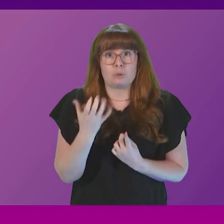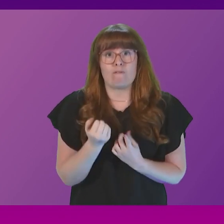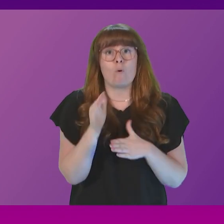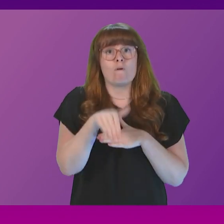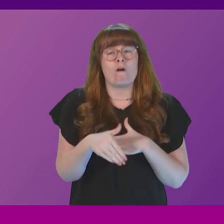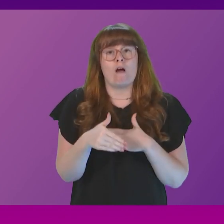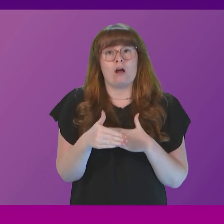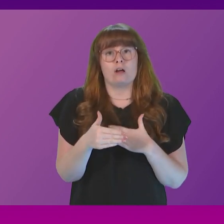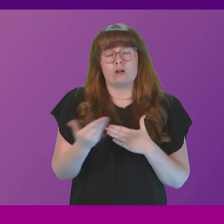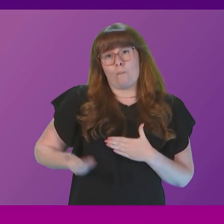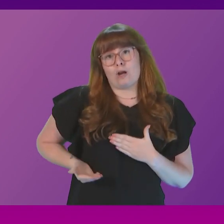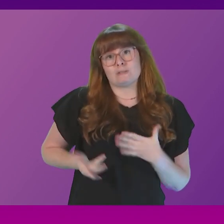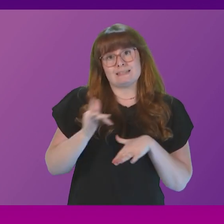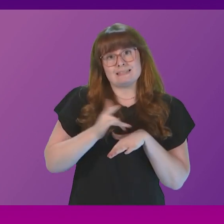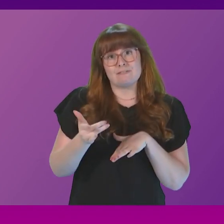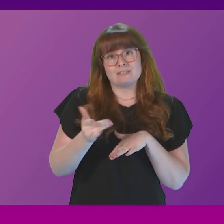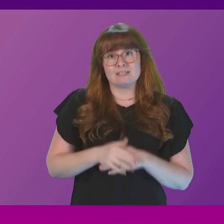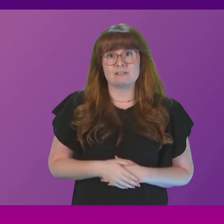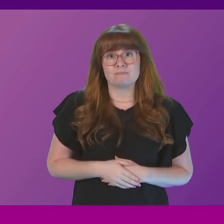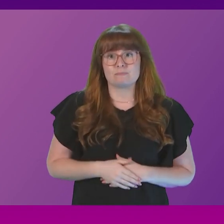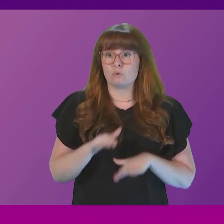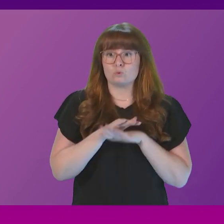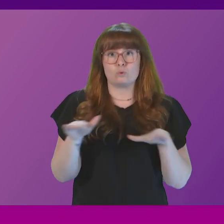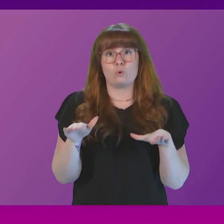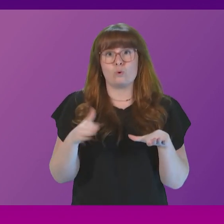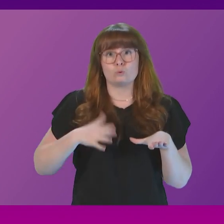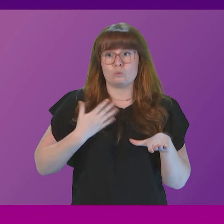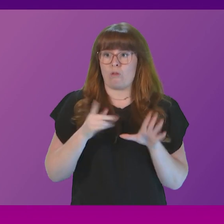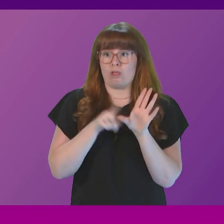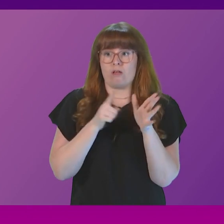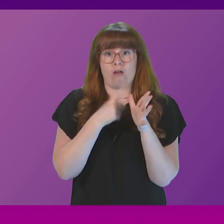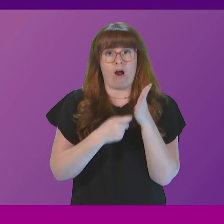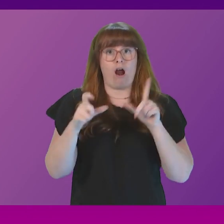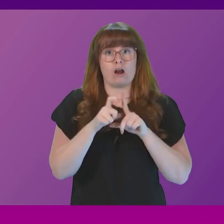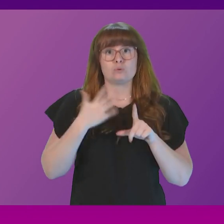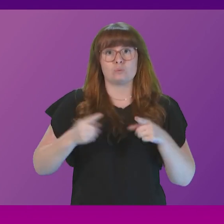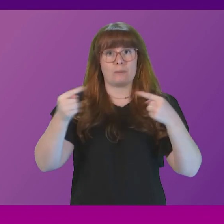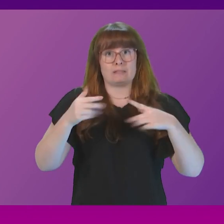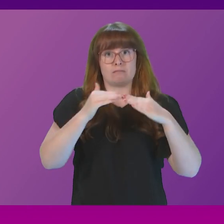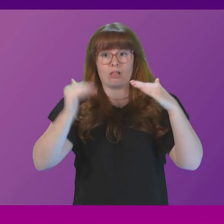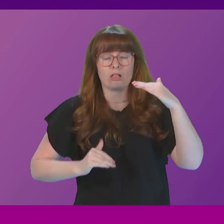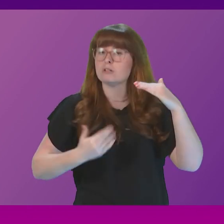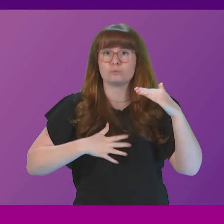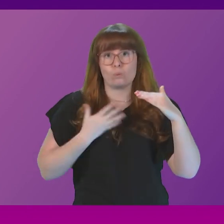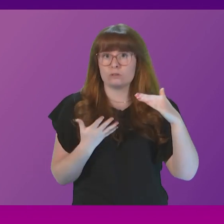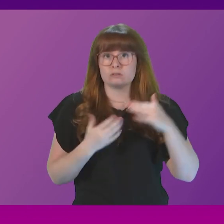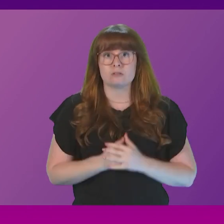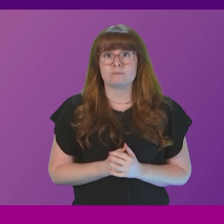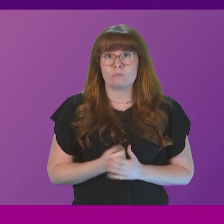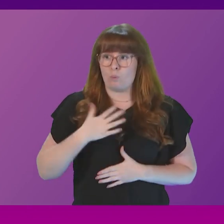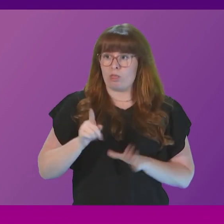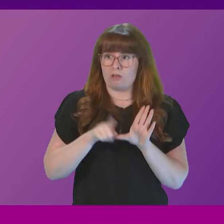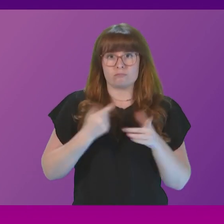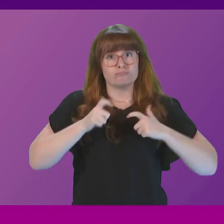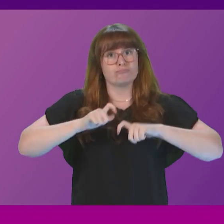commercial sensitivity, and of course not putting the yard at a competitive disadvantage. We want the yard